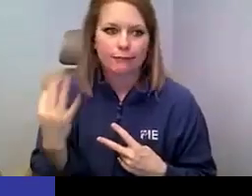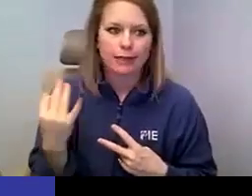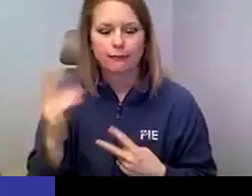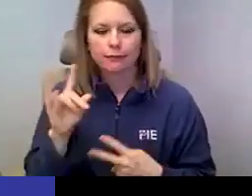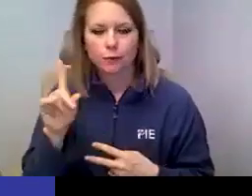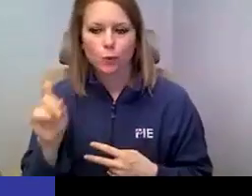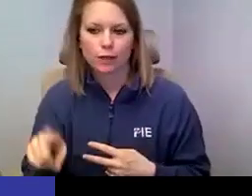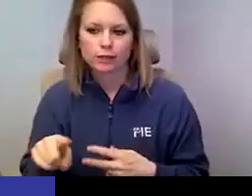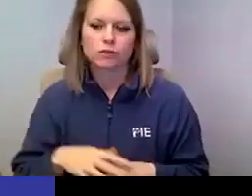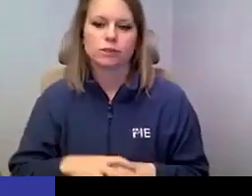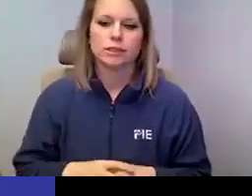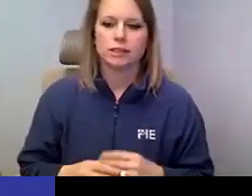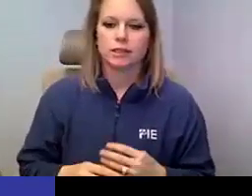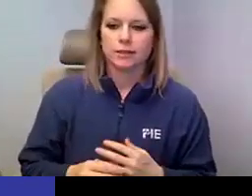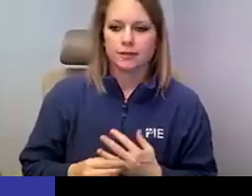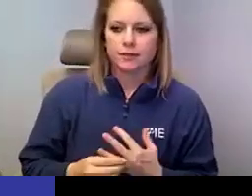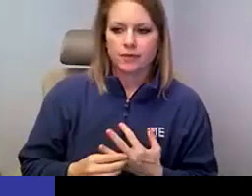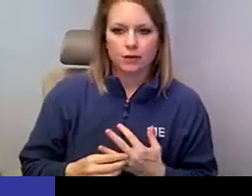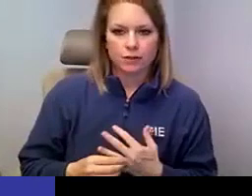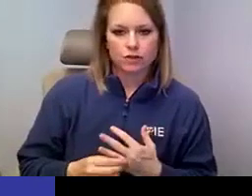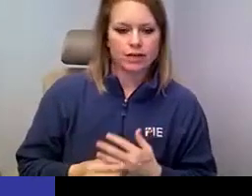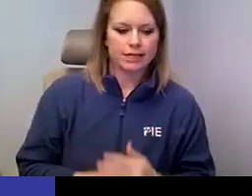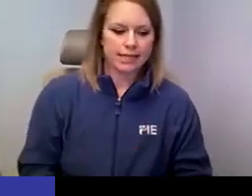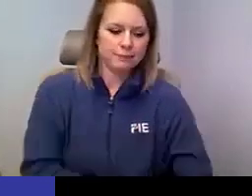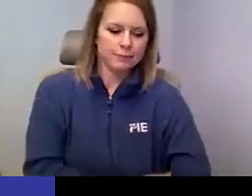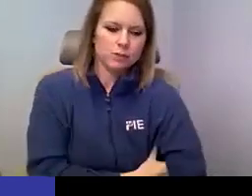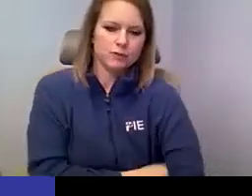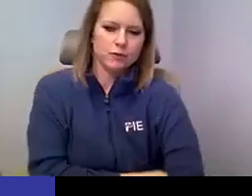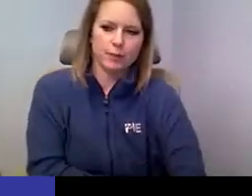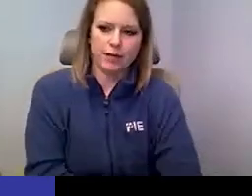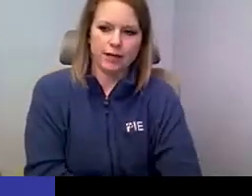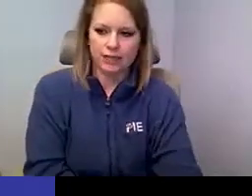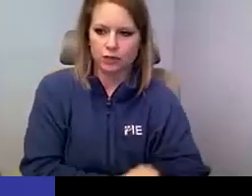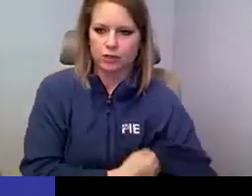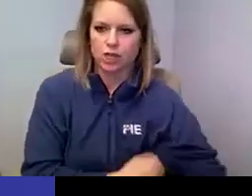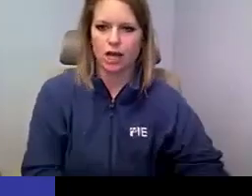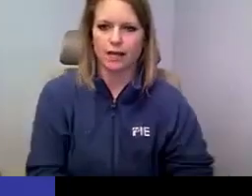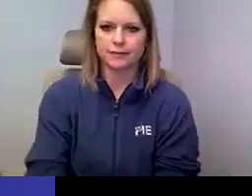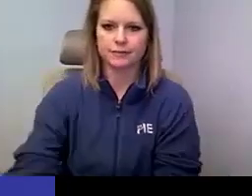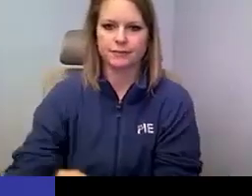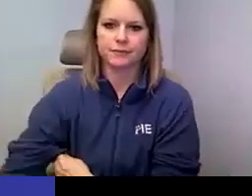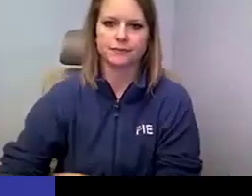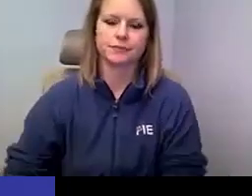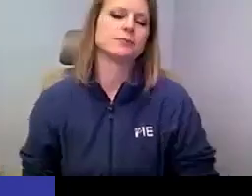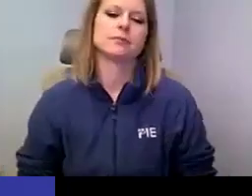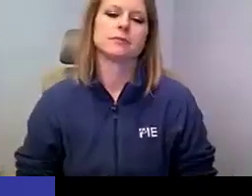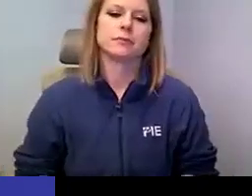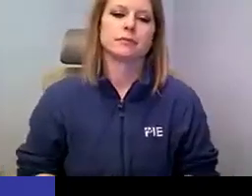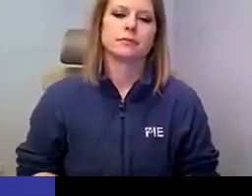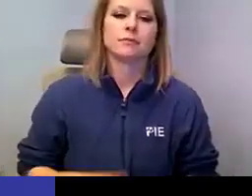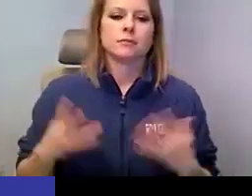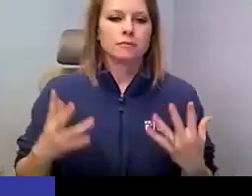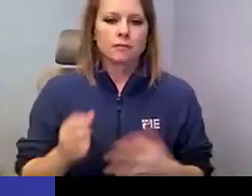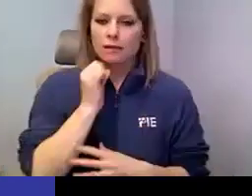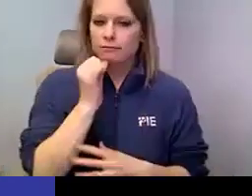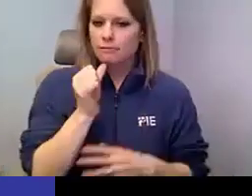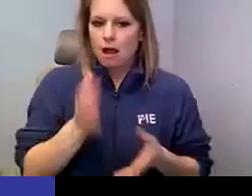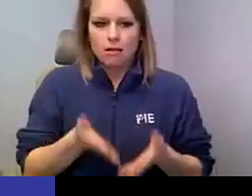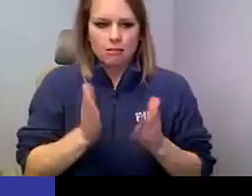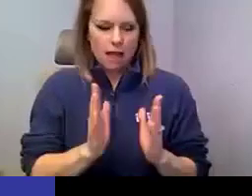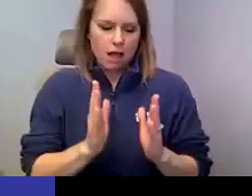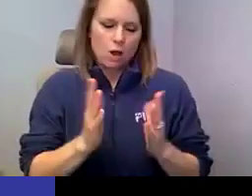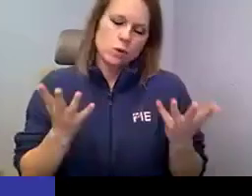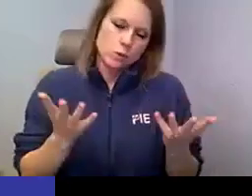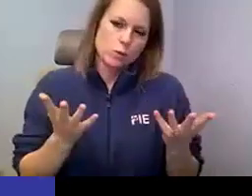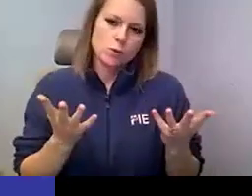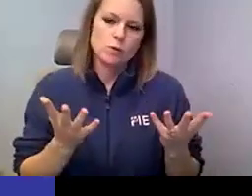that important that there isn't that sort of document why you couldn't get it allowed in this part. So your options here are,